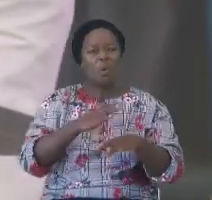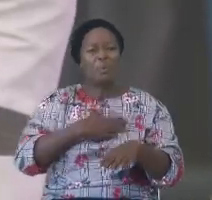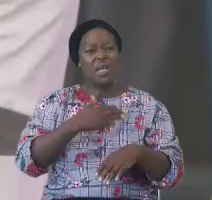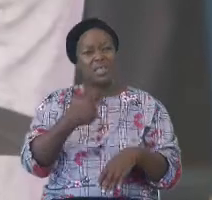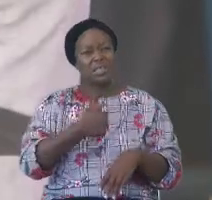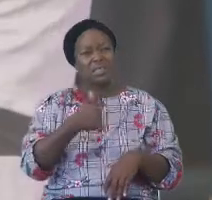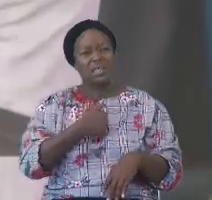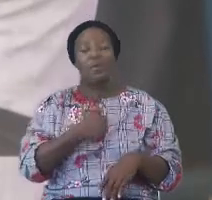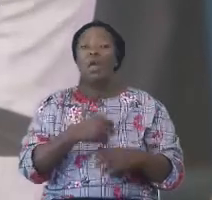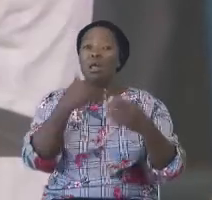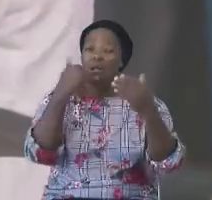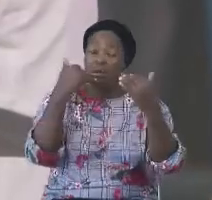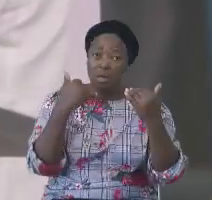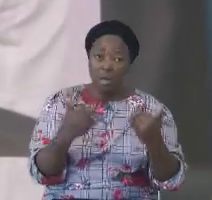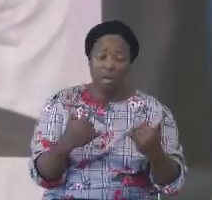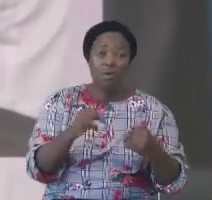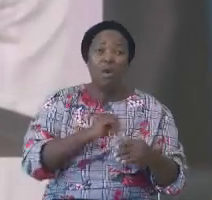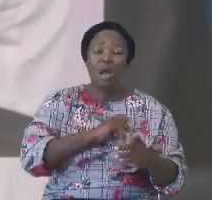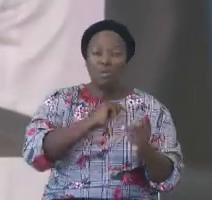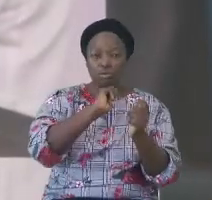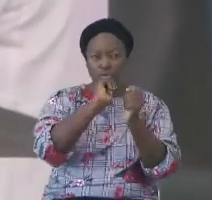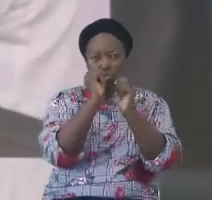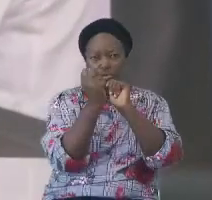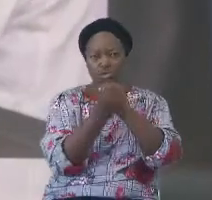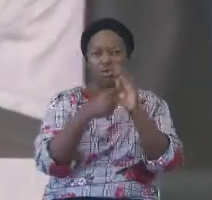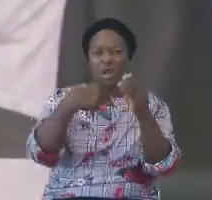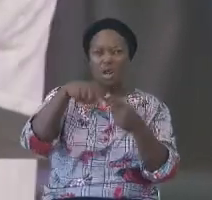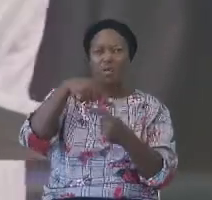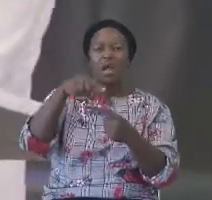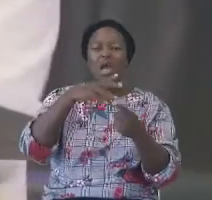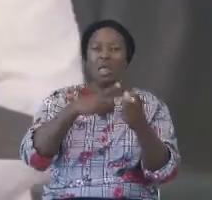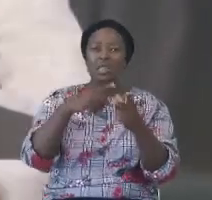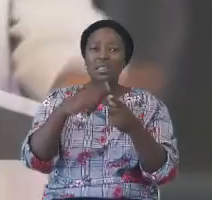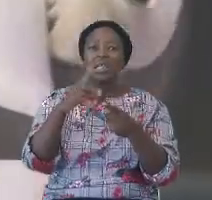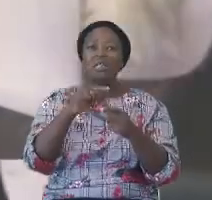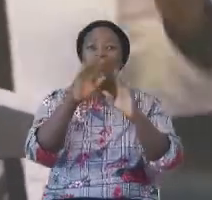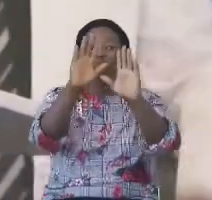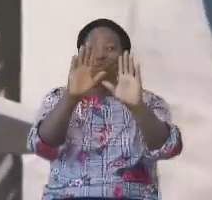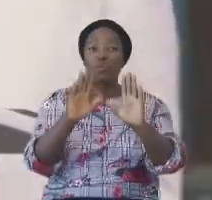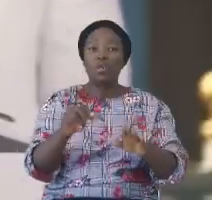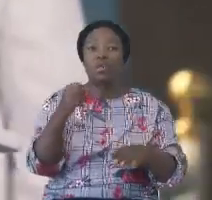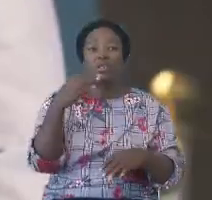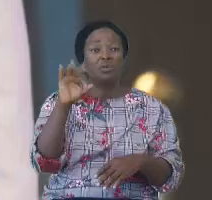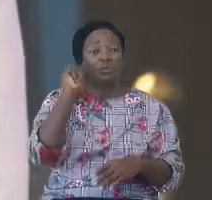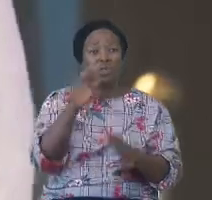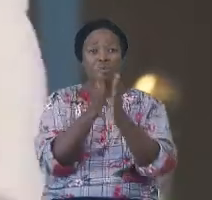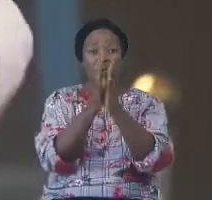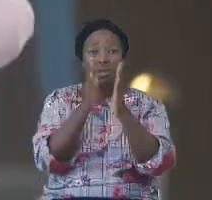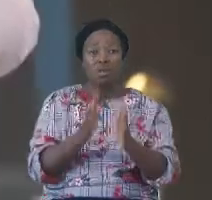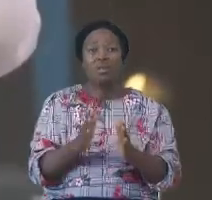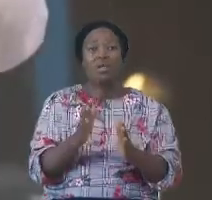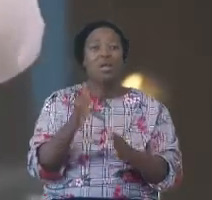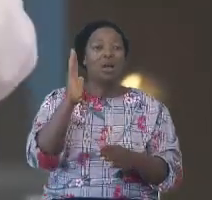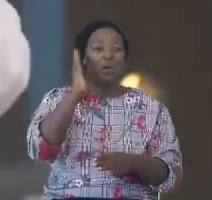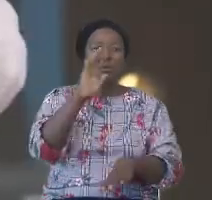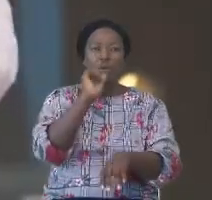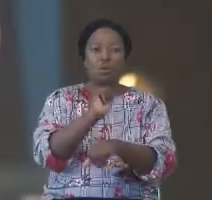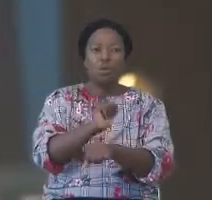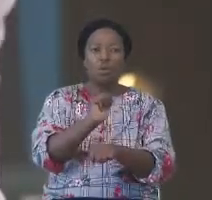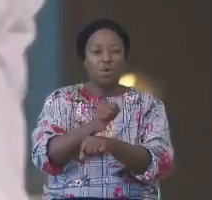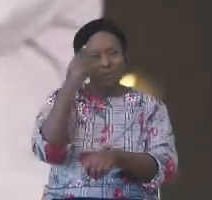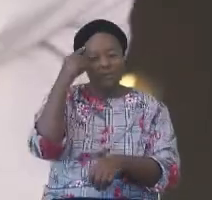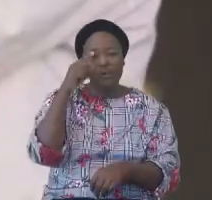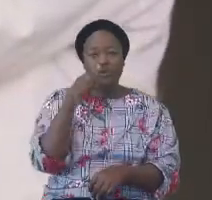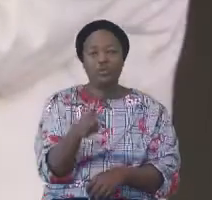that i could even break a curse upon myself now i turn around and the wonder